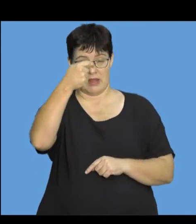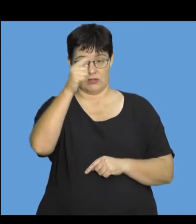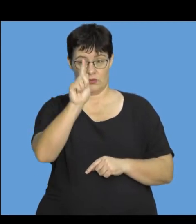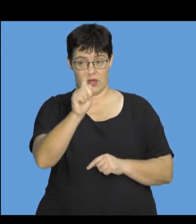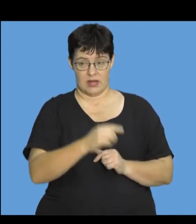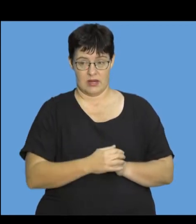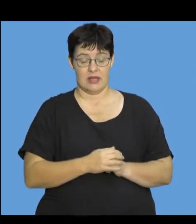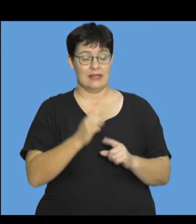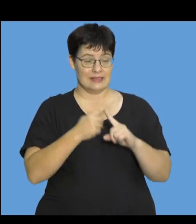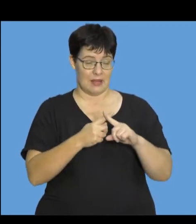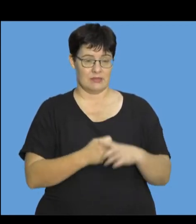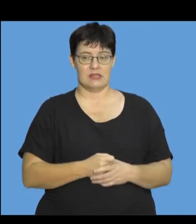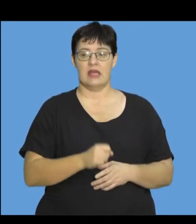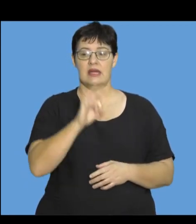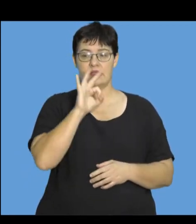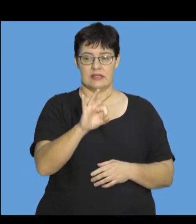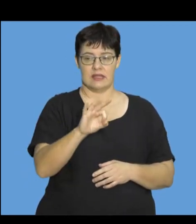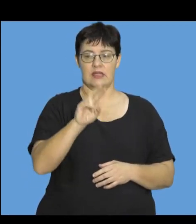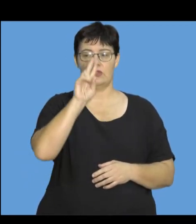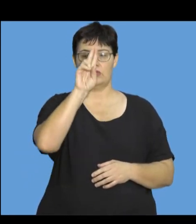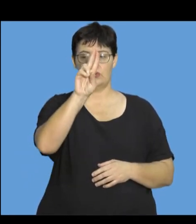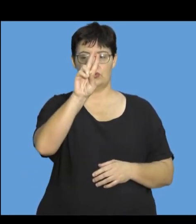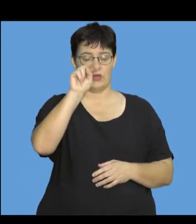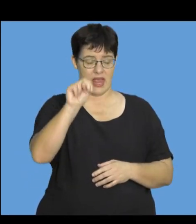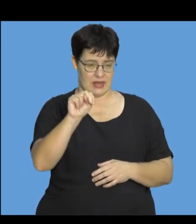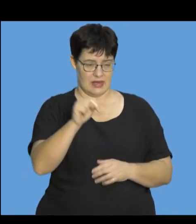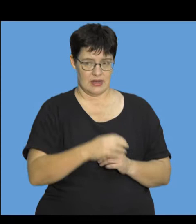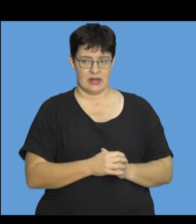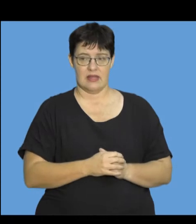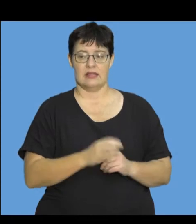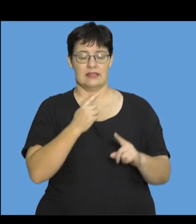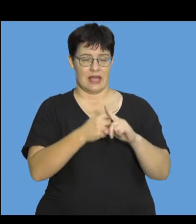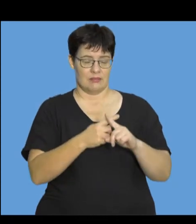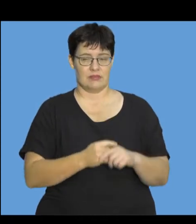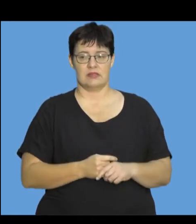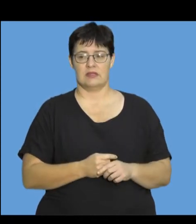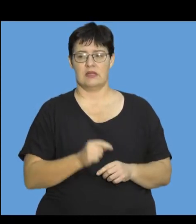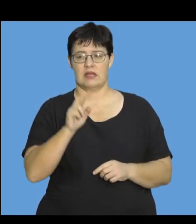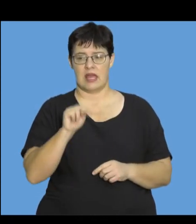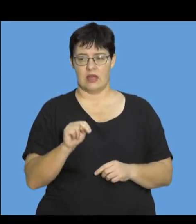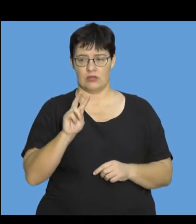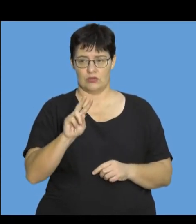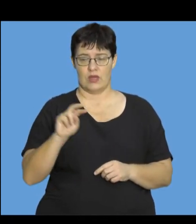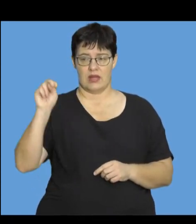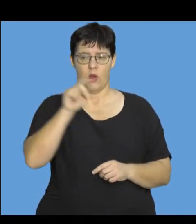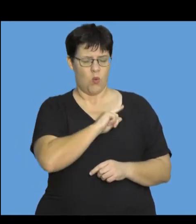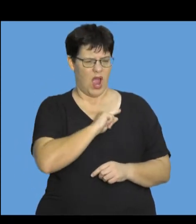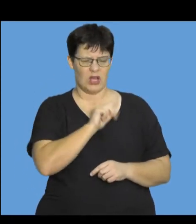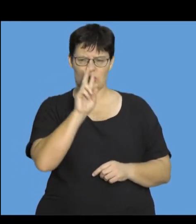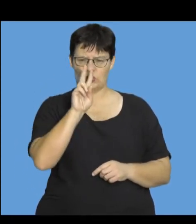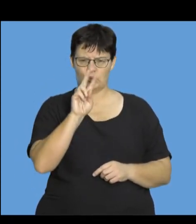n minus 1 times 3 to the exponent of 2n. Why 2n? Because it's going to be